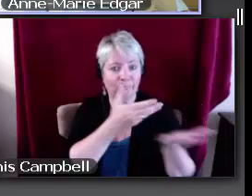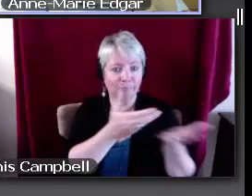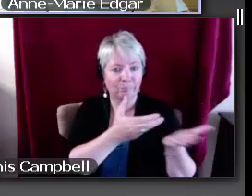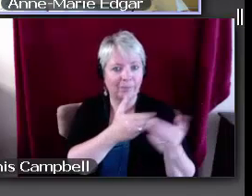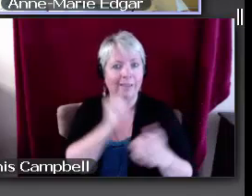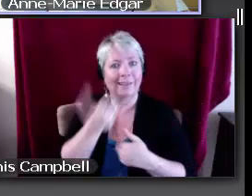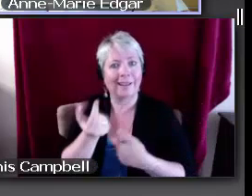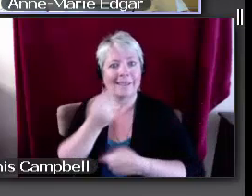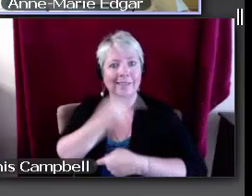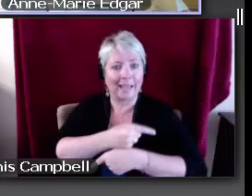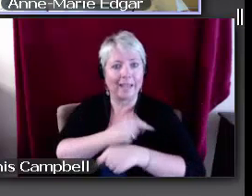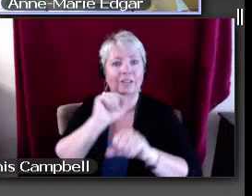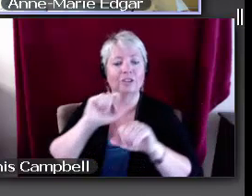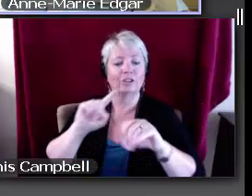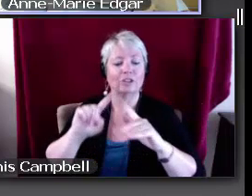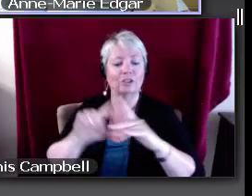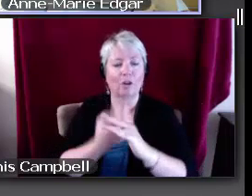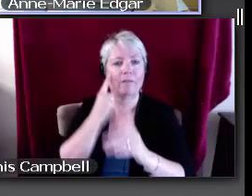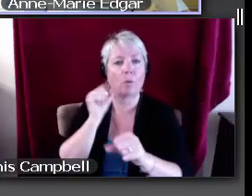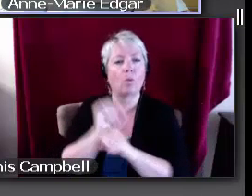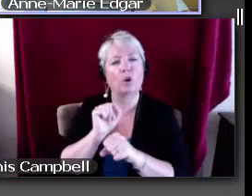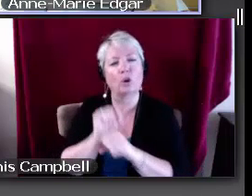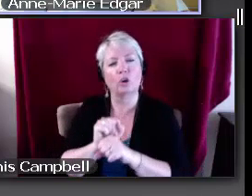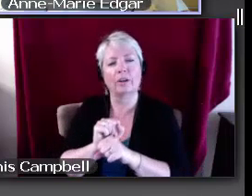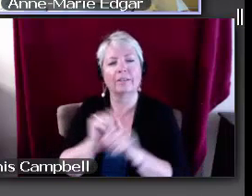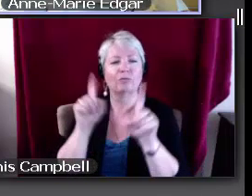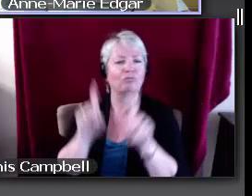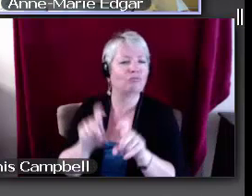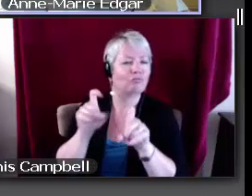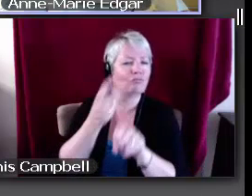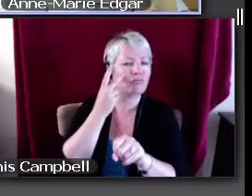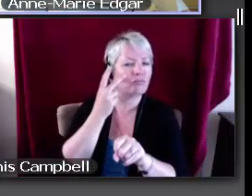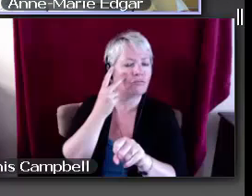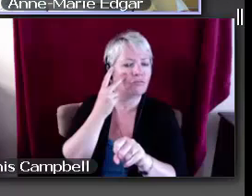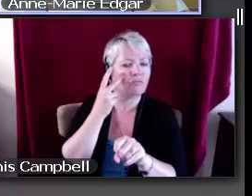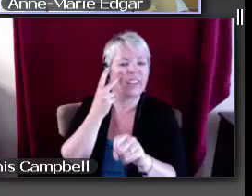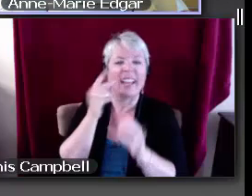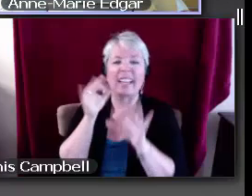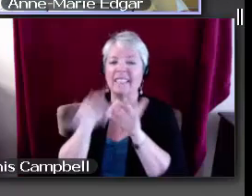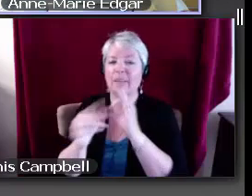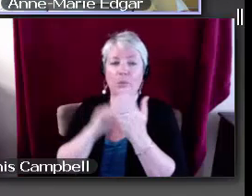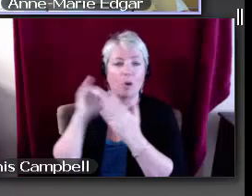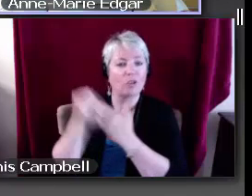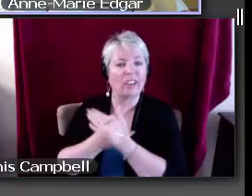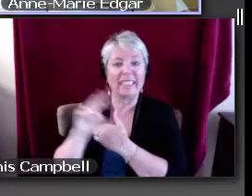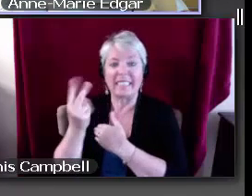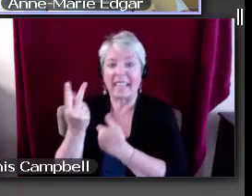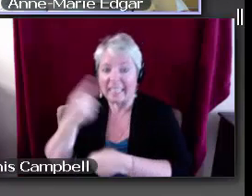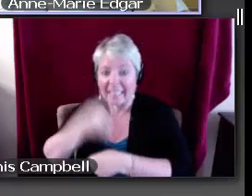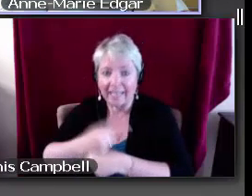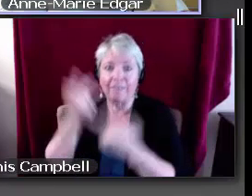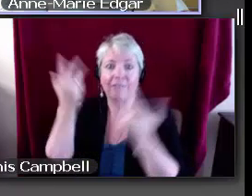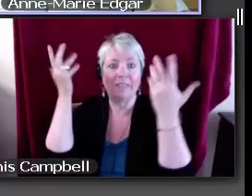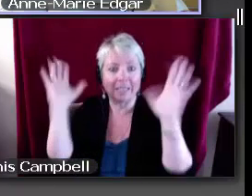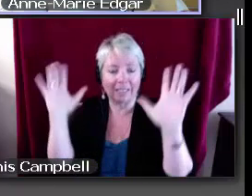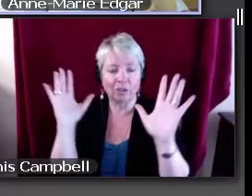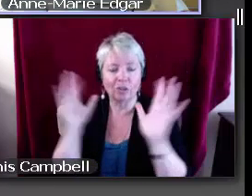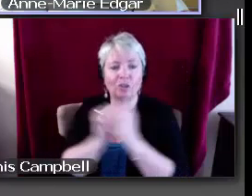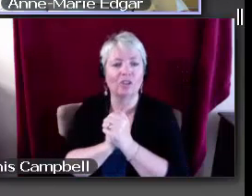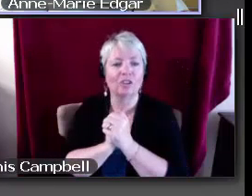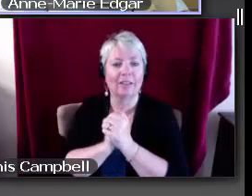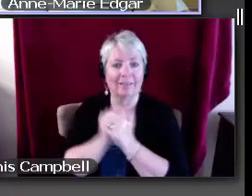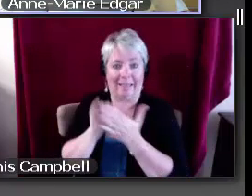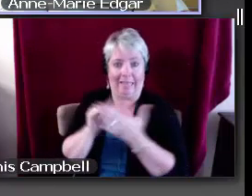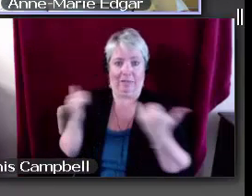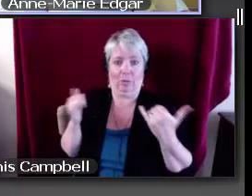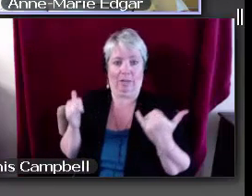day for a work trial. I finished a simple project for the company my second day today and made some good progress